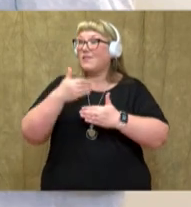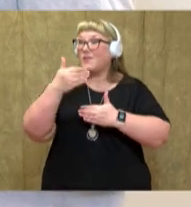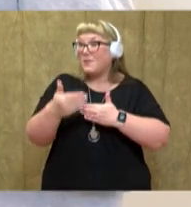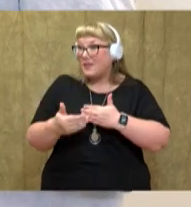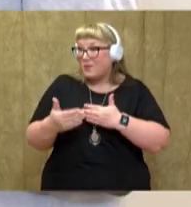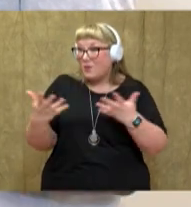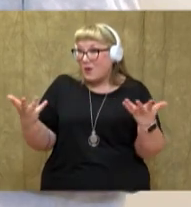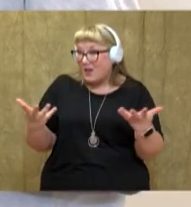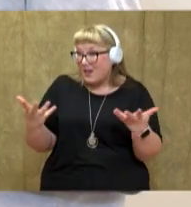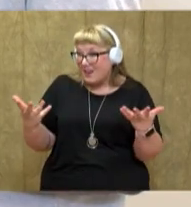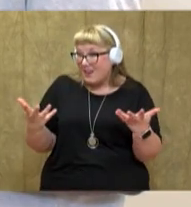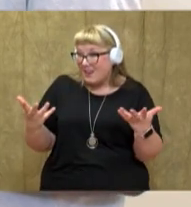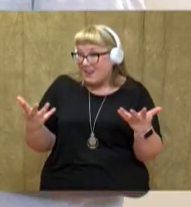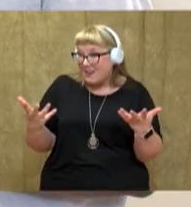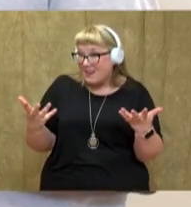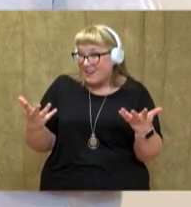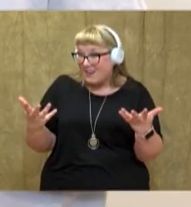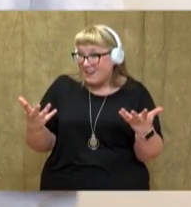is going to be the word